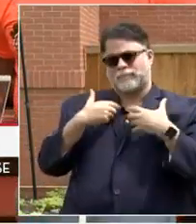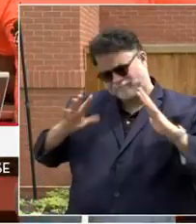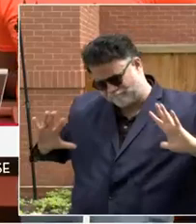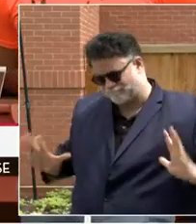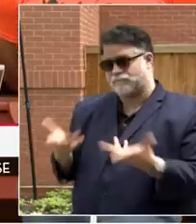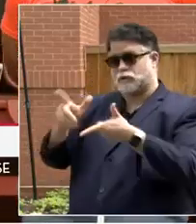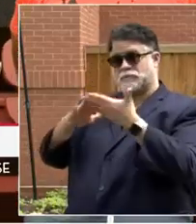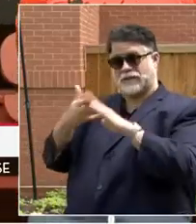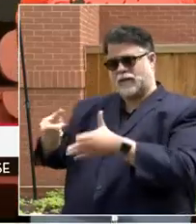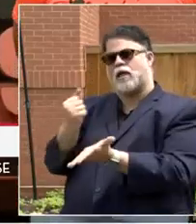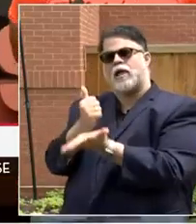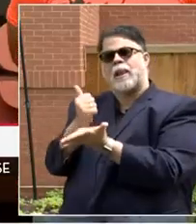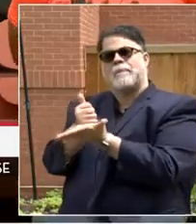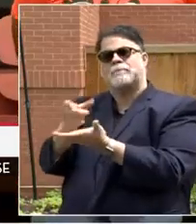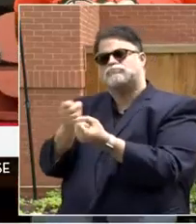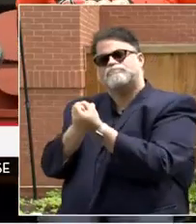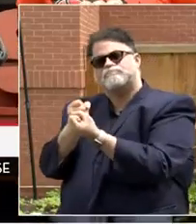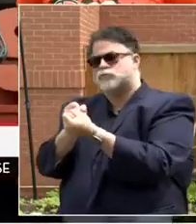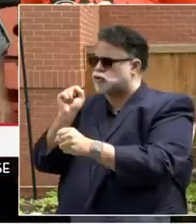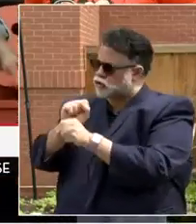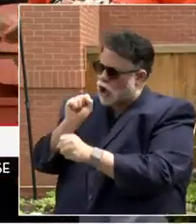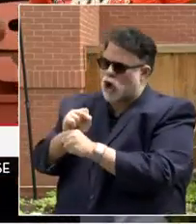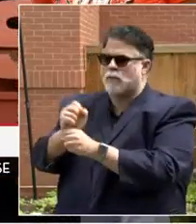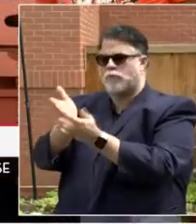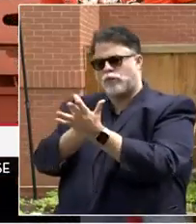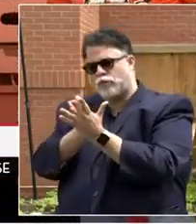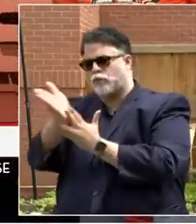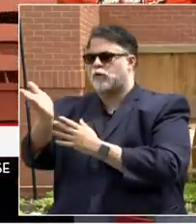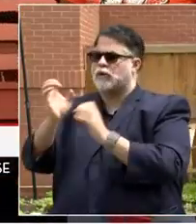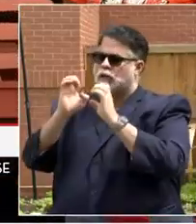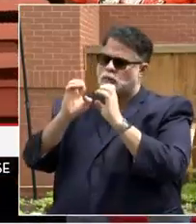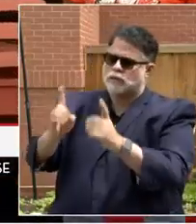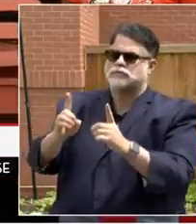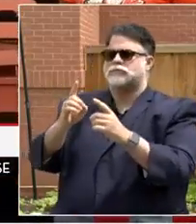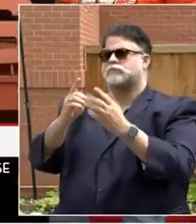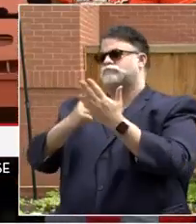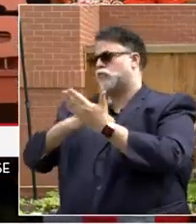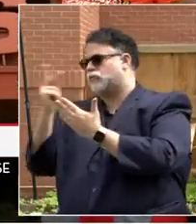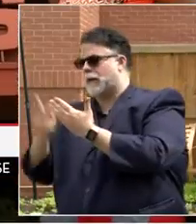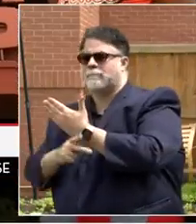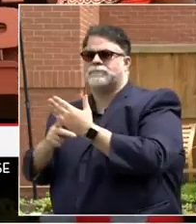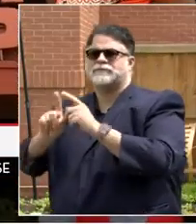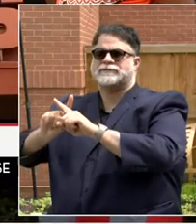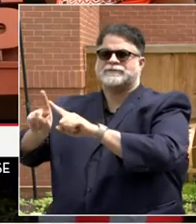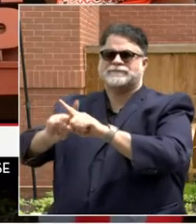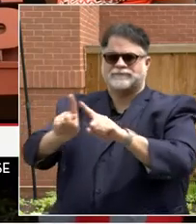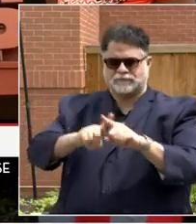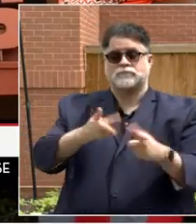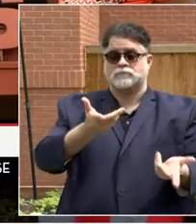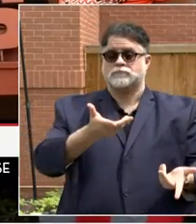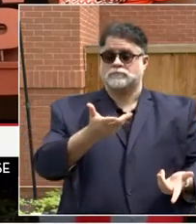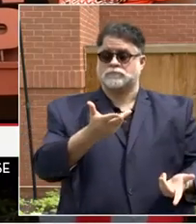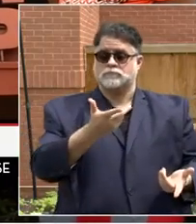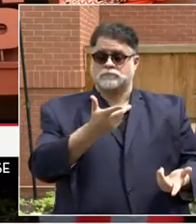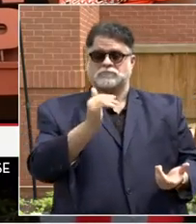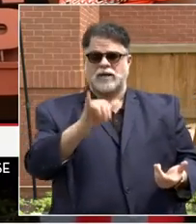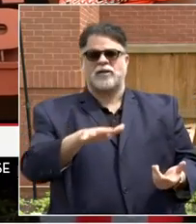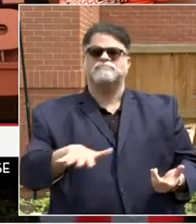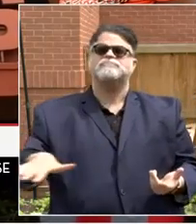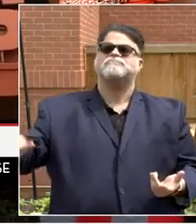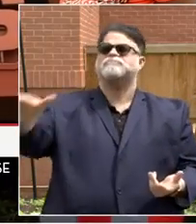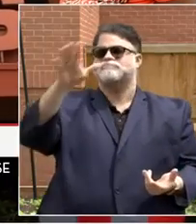to the WAN's office for the pathway program. Some of my guys, they graduated from the pathway program, y'all. In